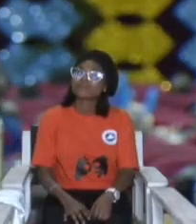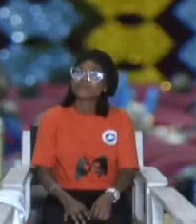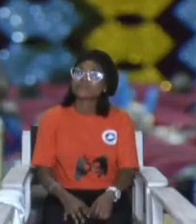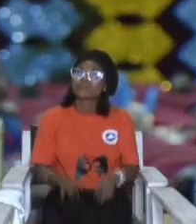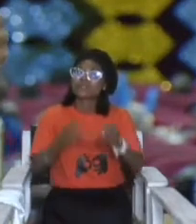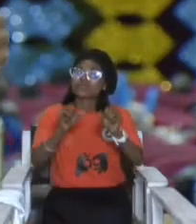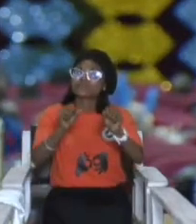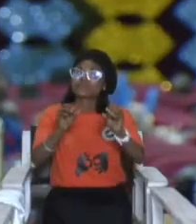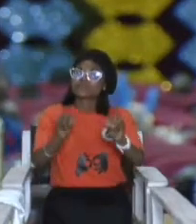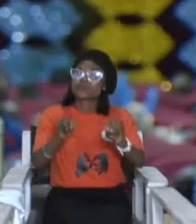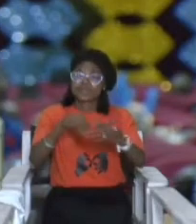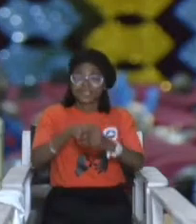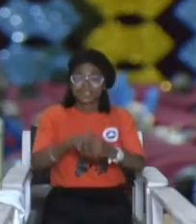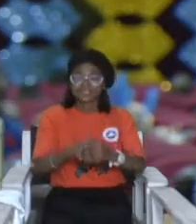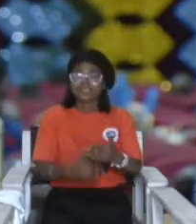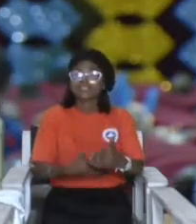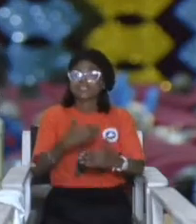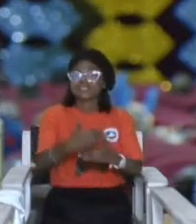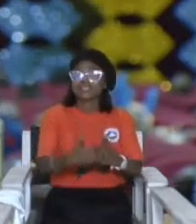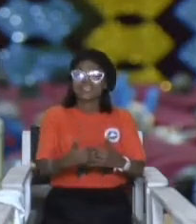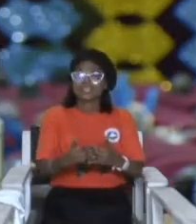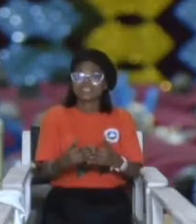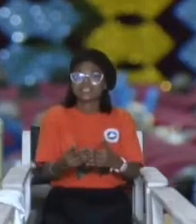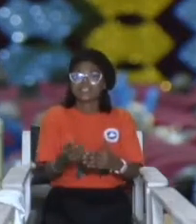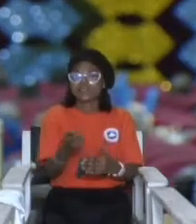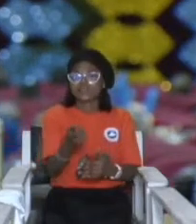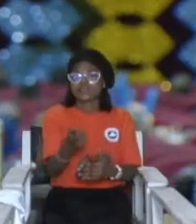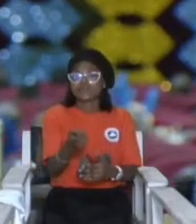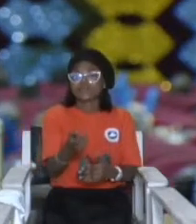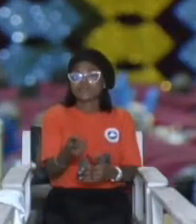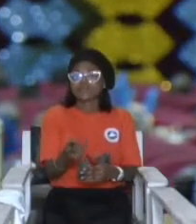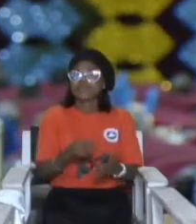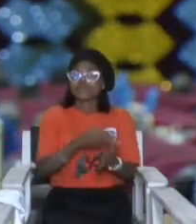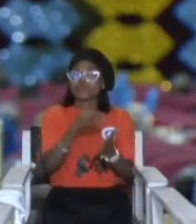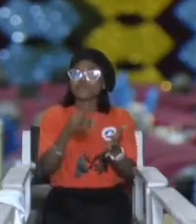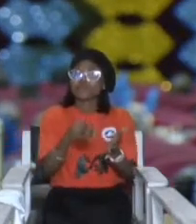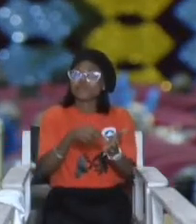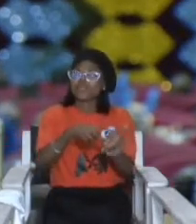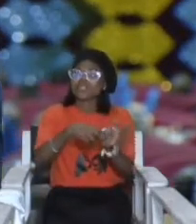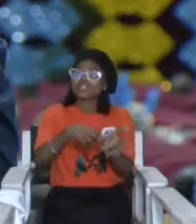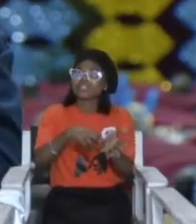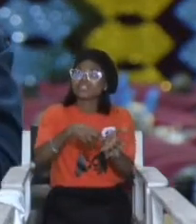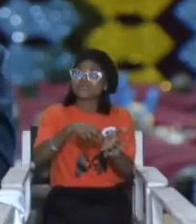So in the next few minutes, I'm going to be illustrating to you in the word of God